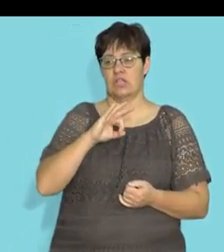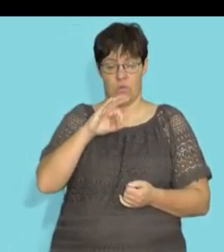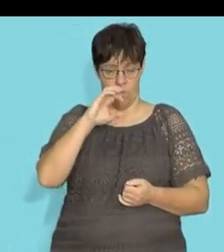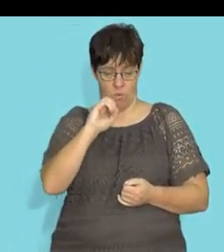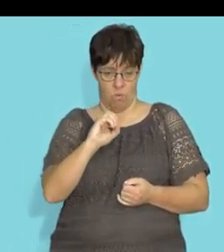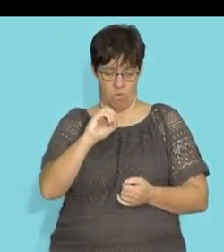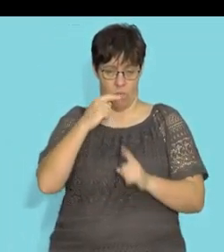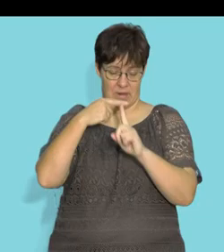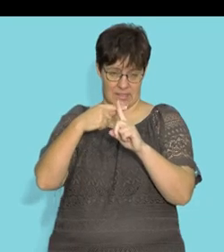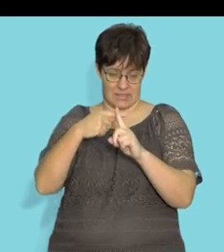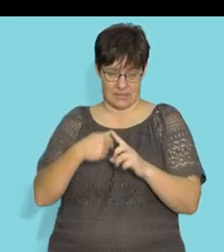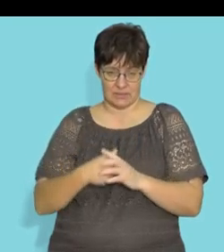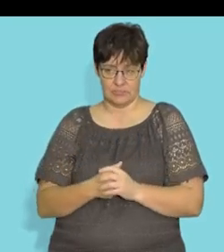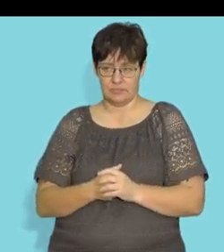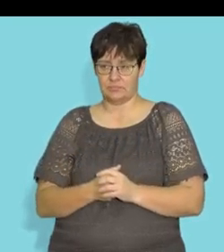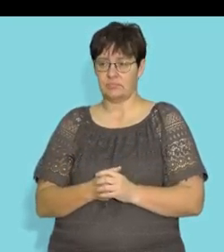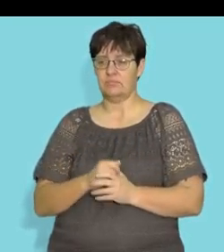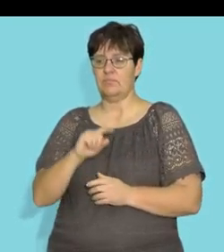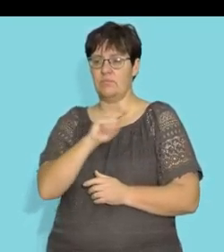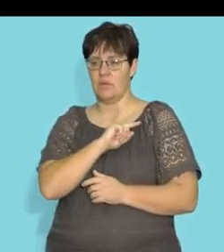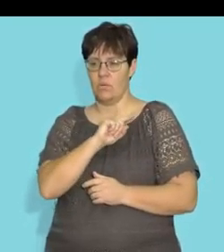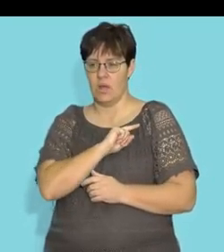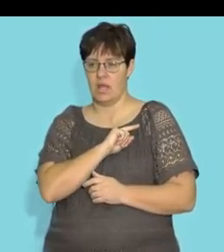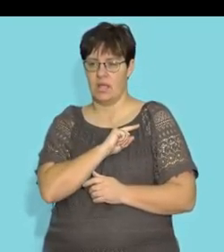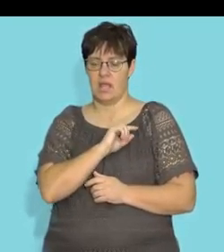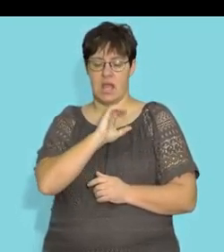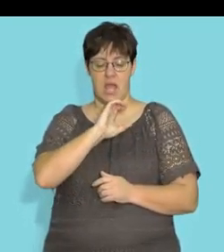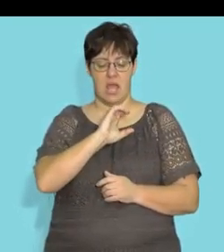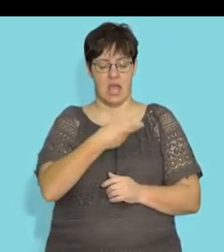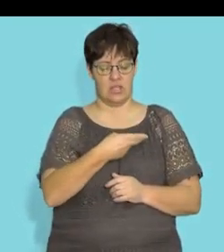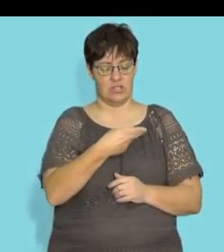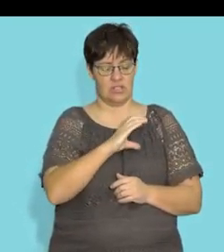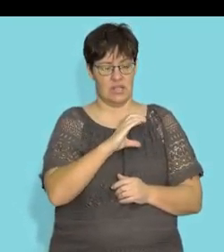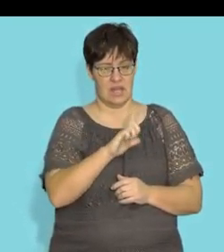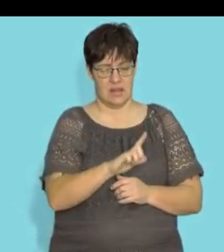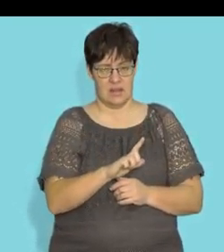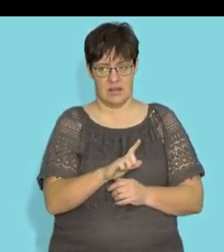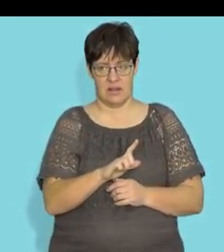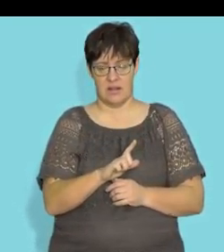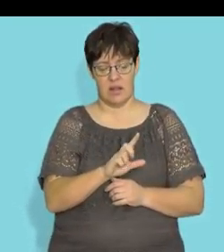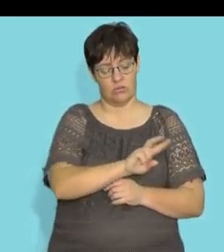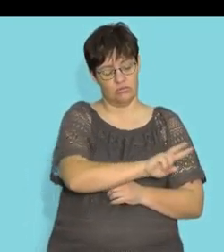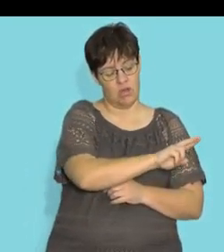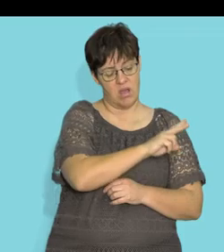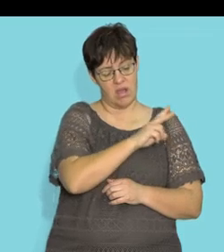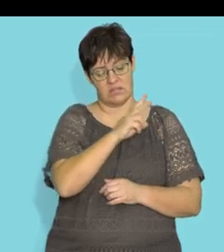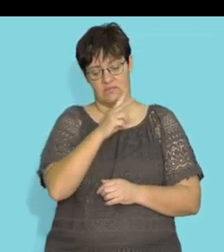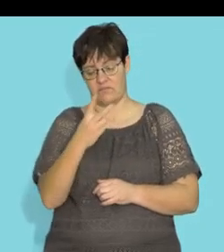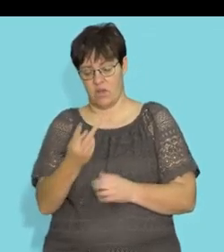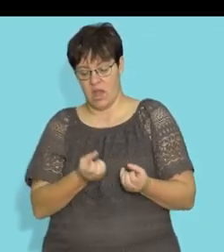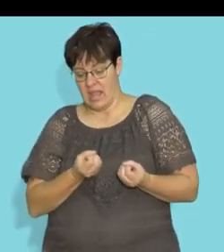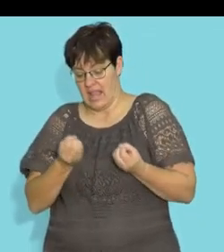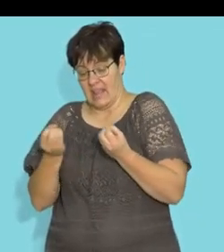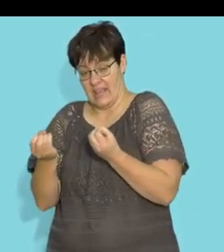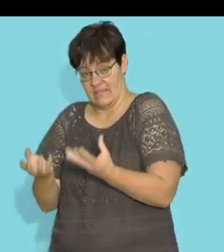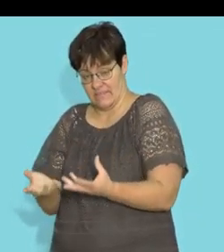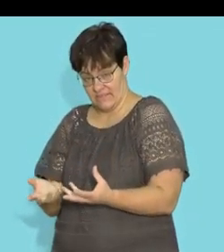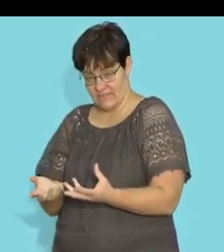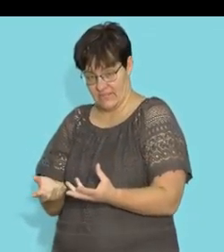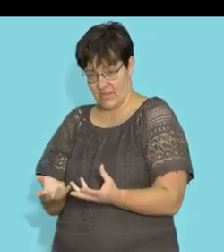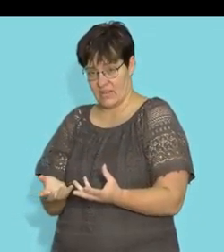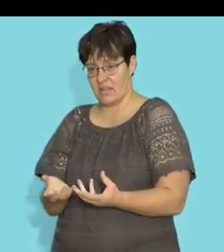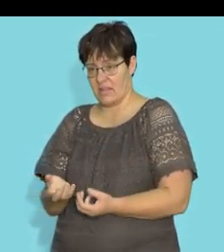hydrochloric acid will donate a proton to the base, and the base will now take on the proton,